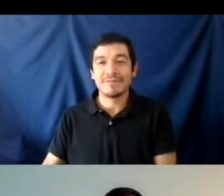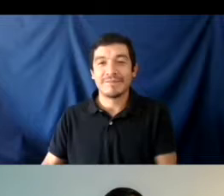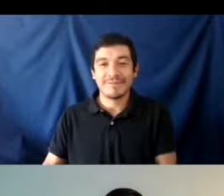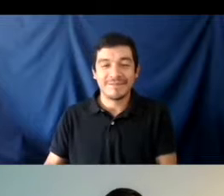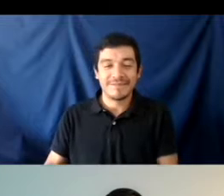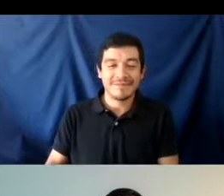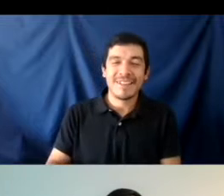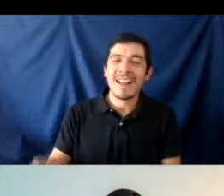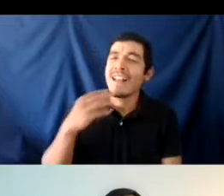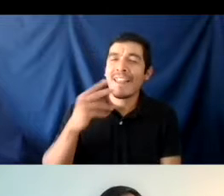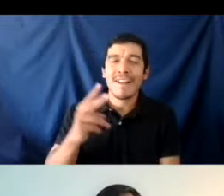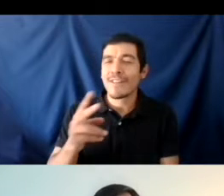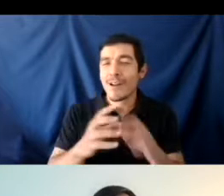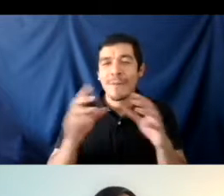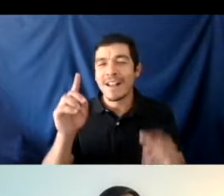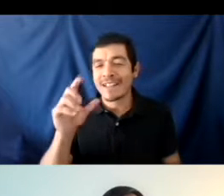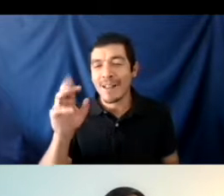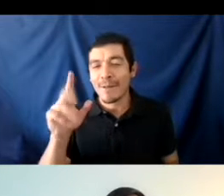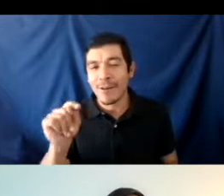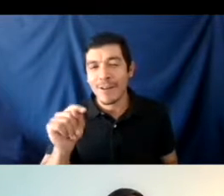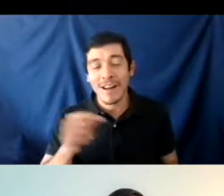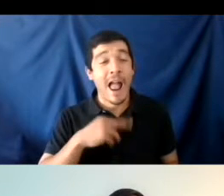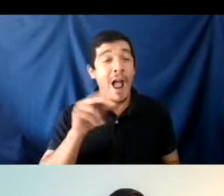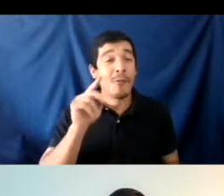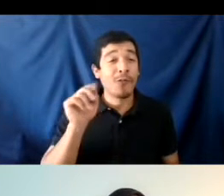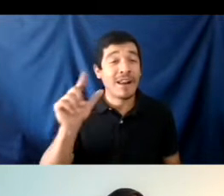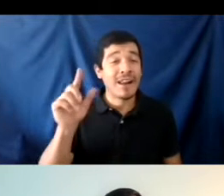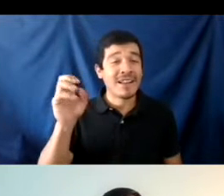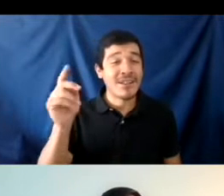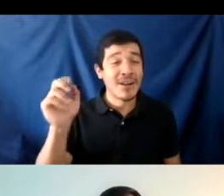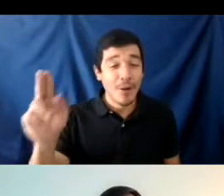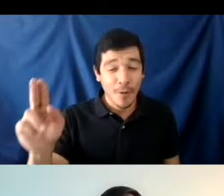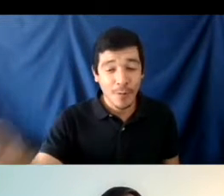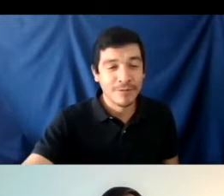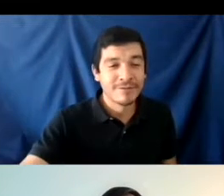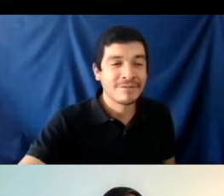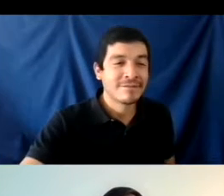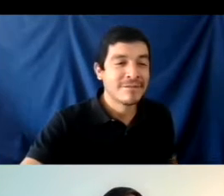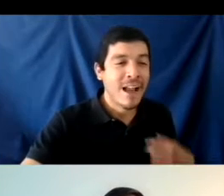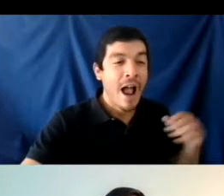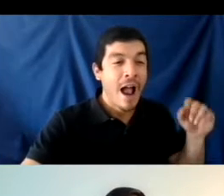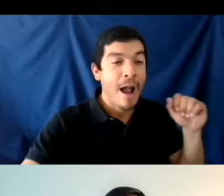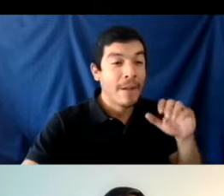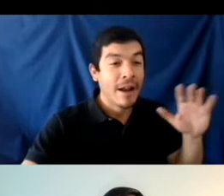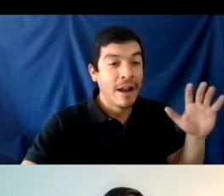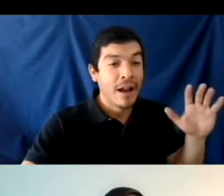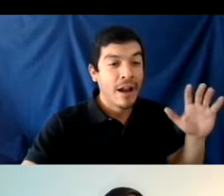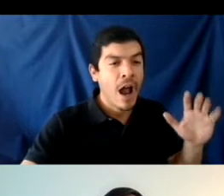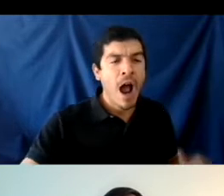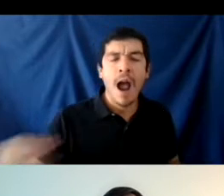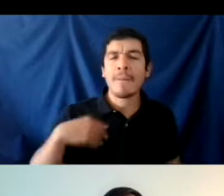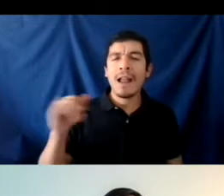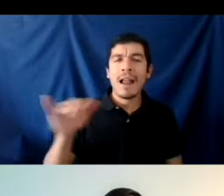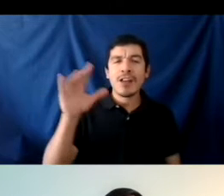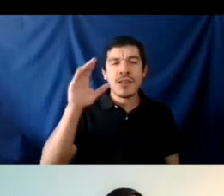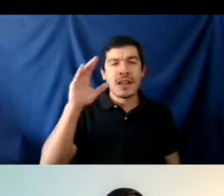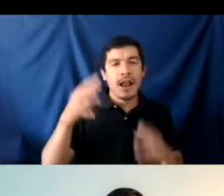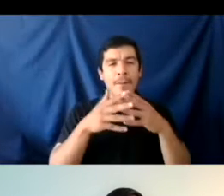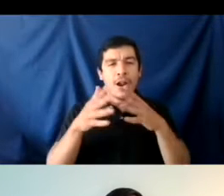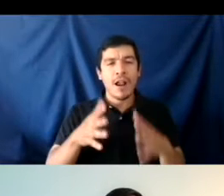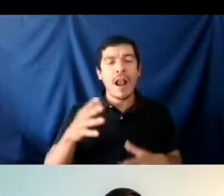Thank you very much, Delbert. I'm Randall Deschanel. I'm an Asian American. I'm a quadriplegic and a power wheelchair